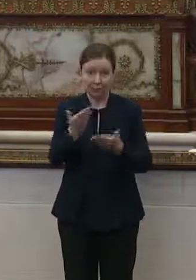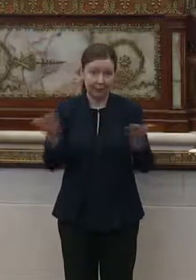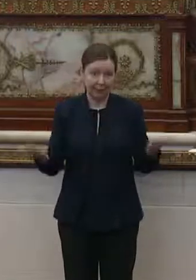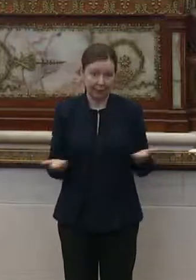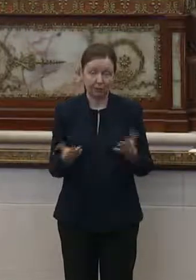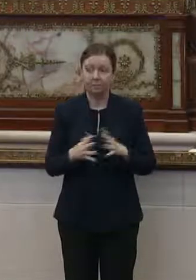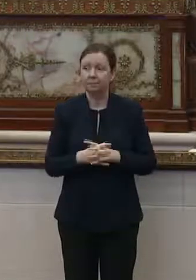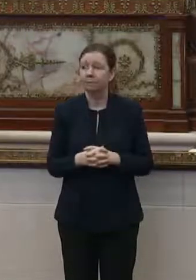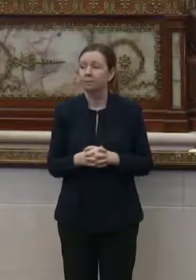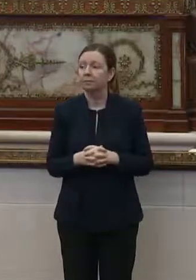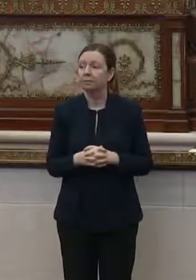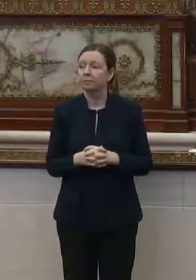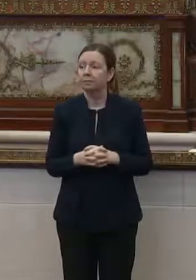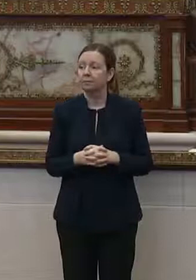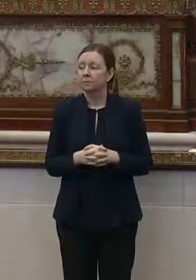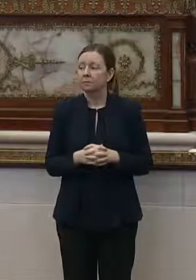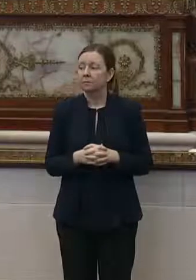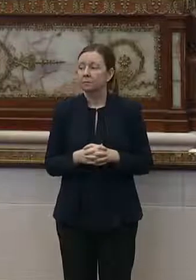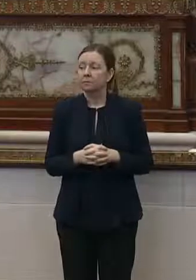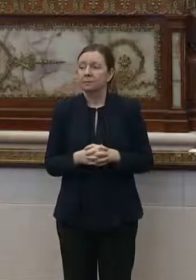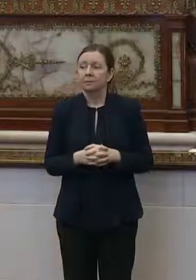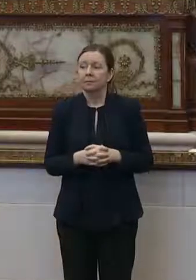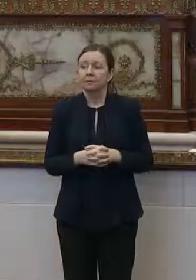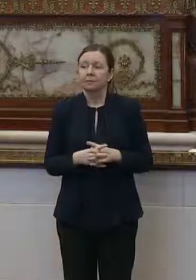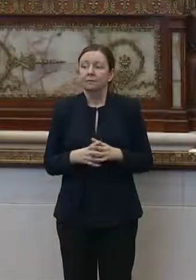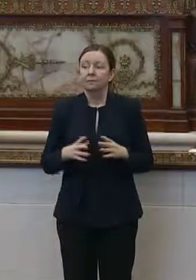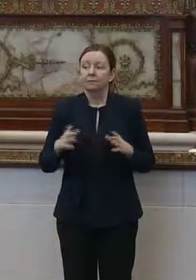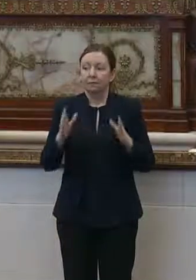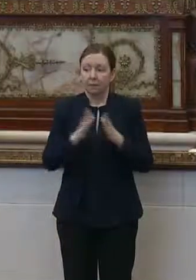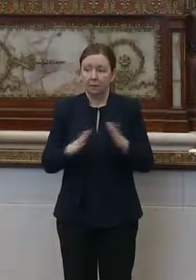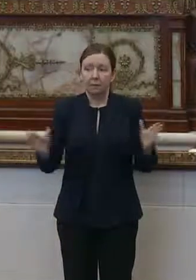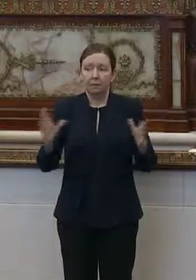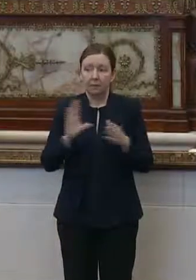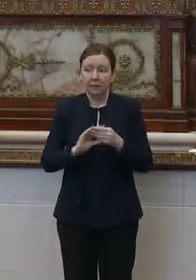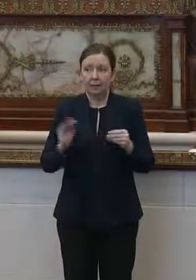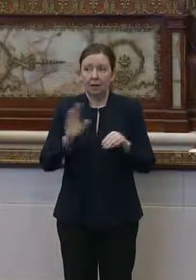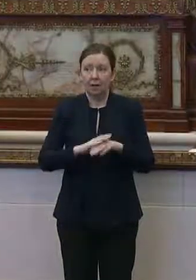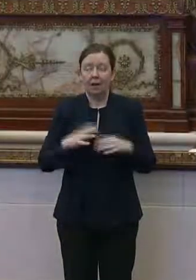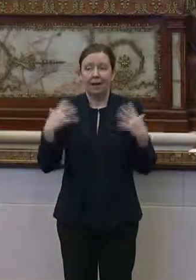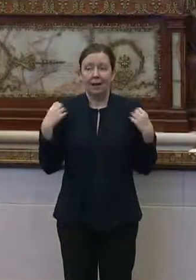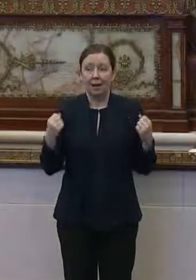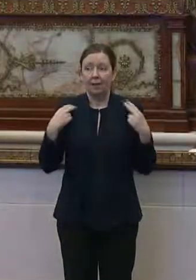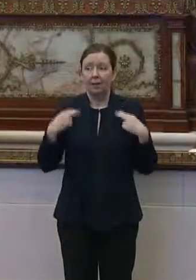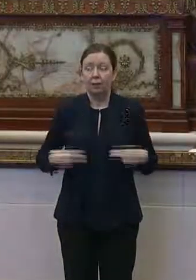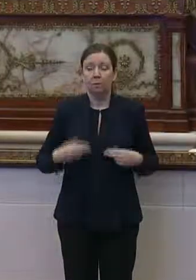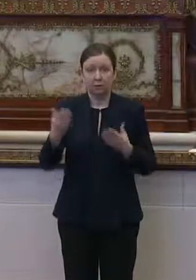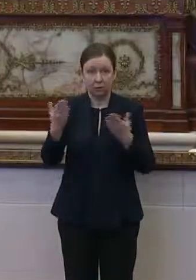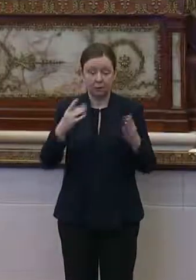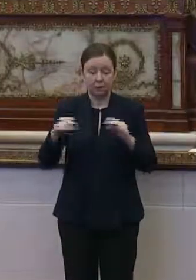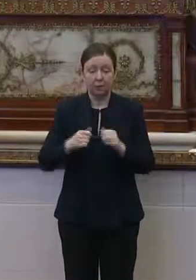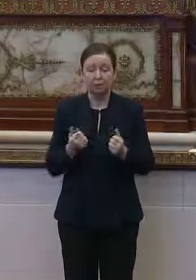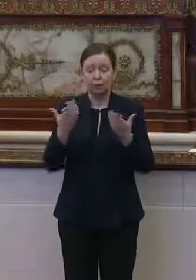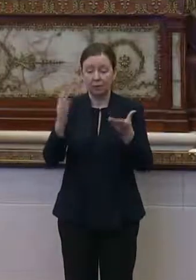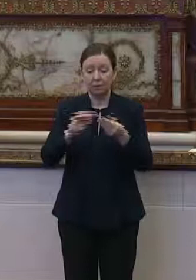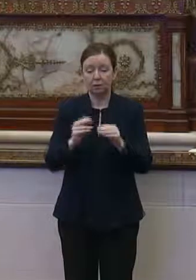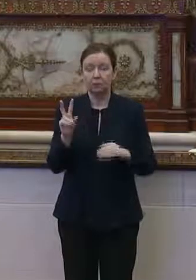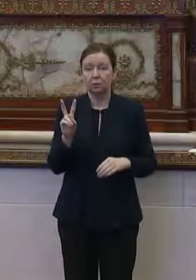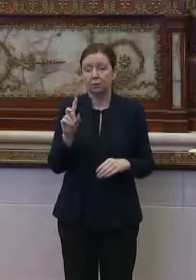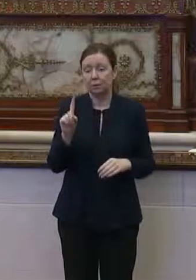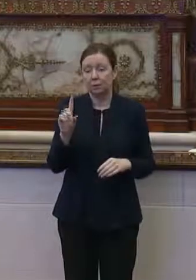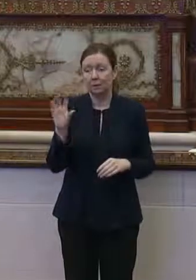here. This is the public hearing of the Committee on Public Health and Human Services regarding resolution number